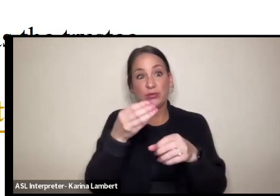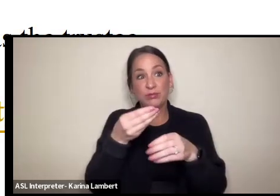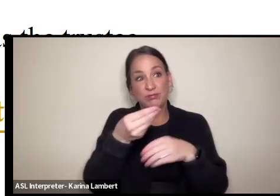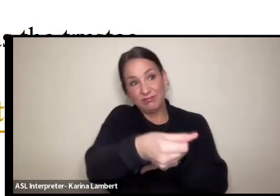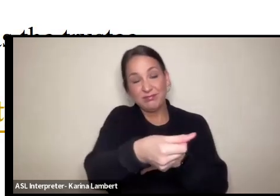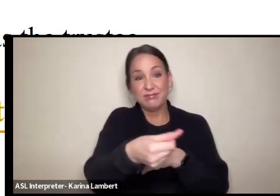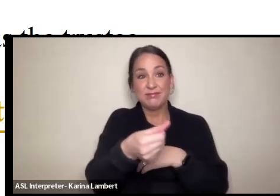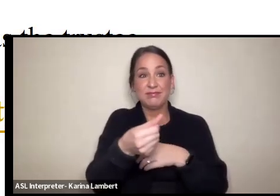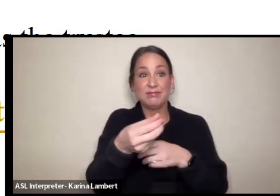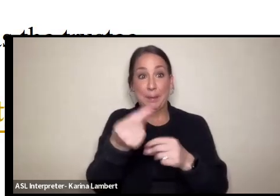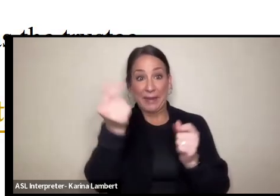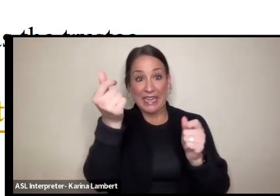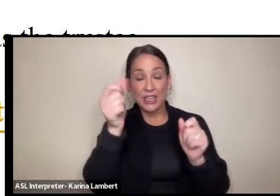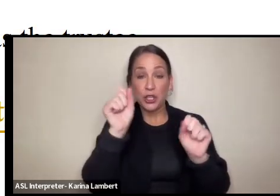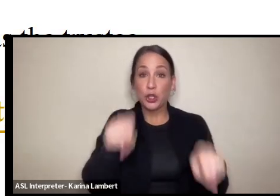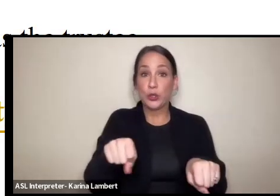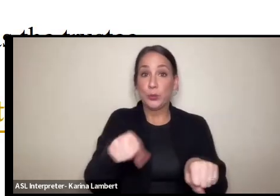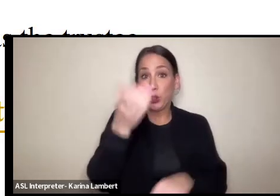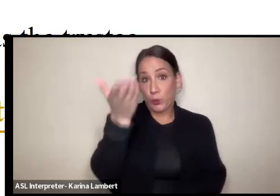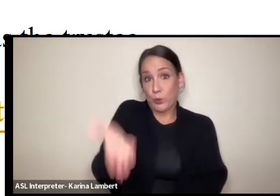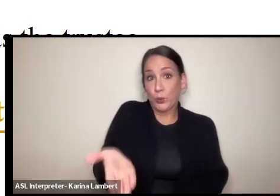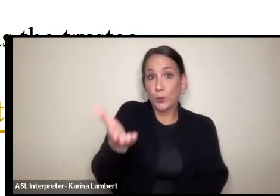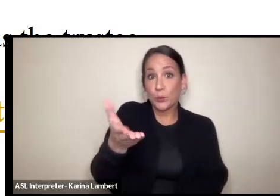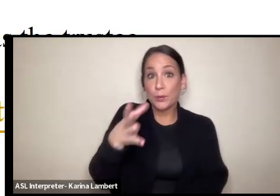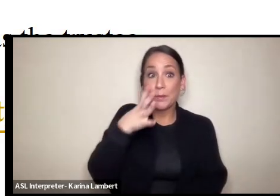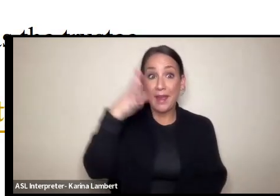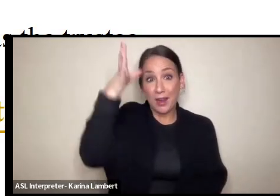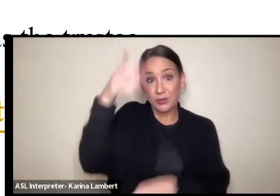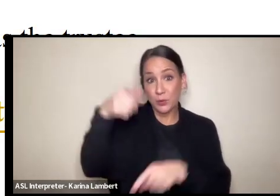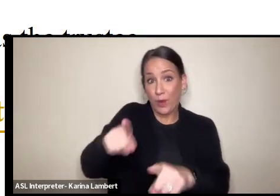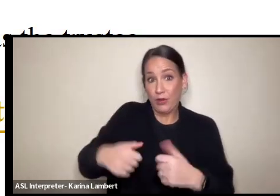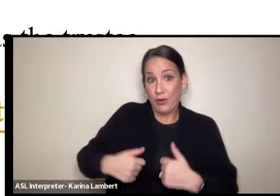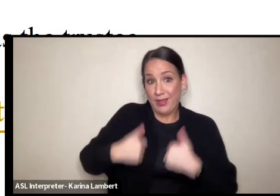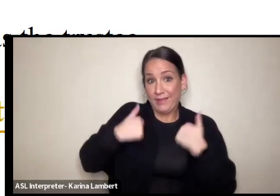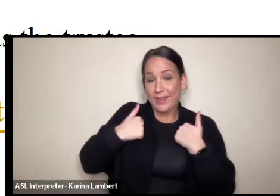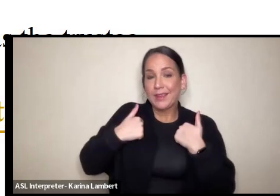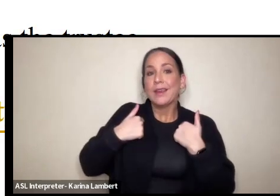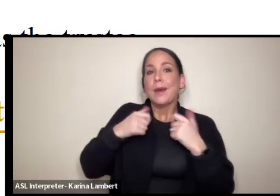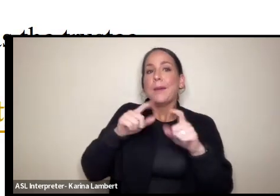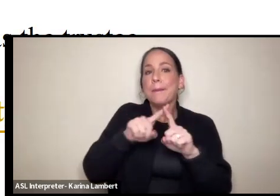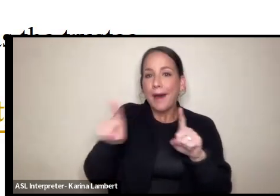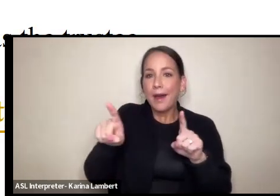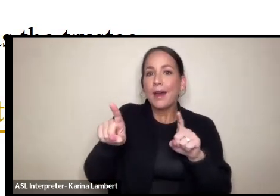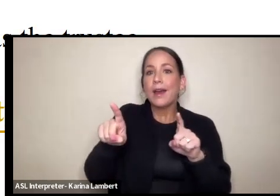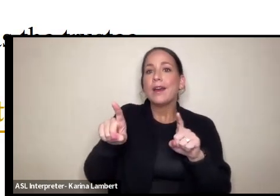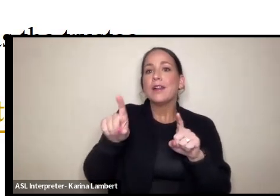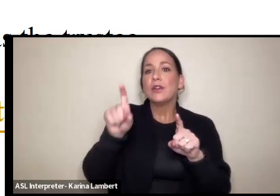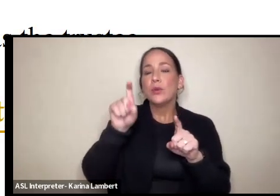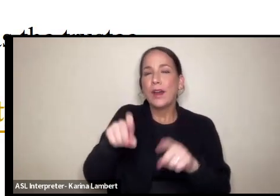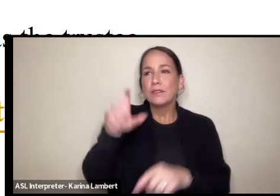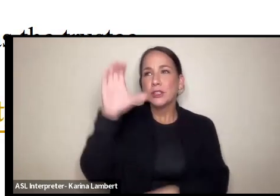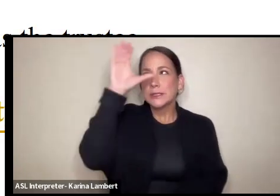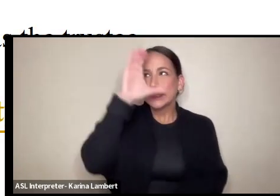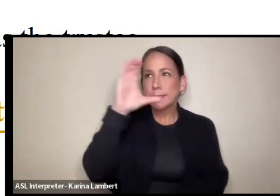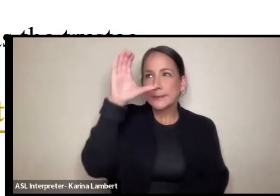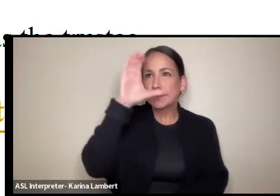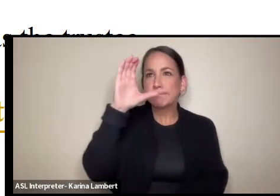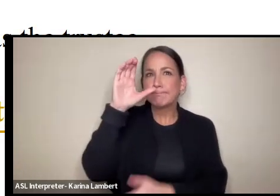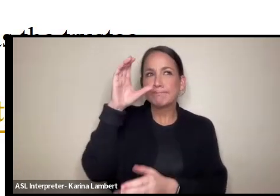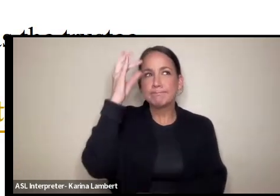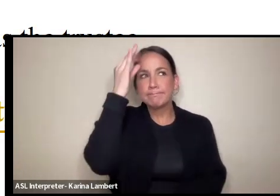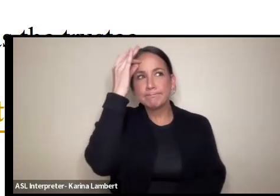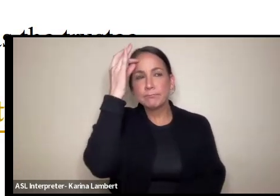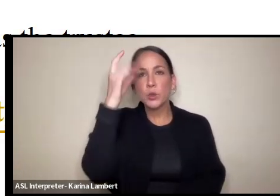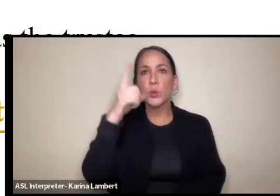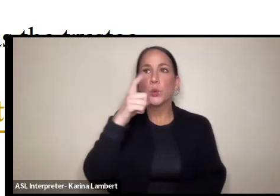you as the parents while you are living, but then you have to look at who's going to step